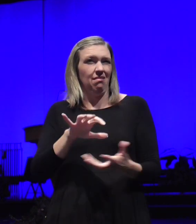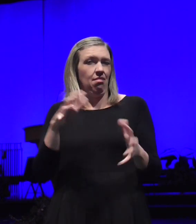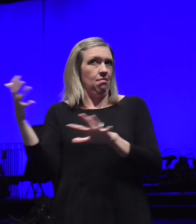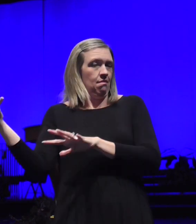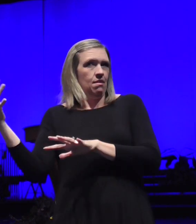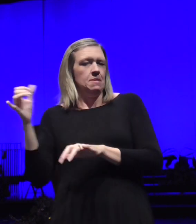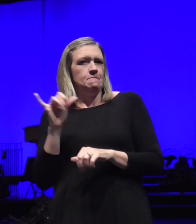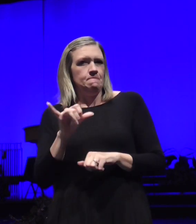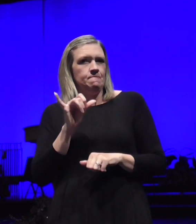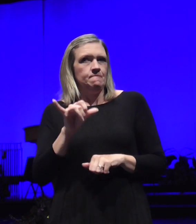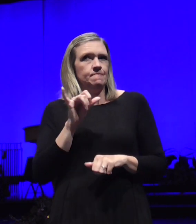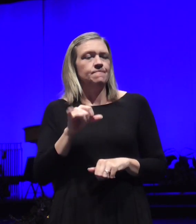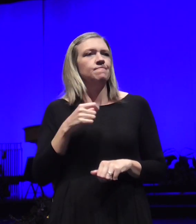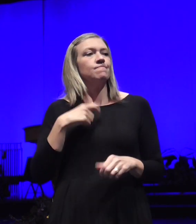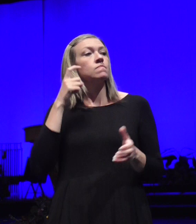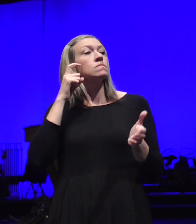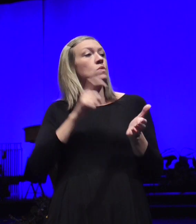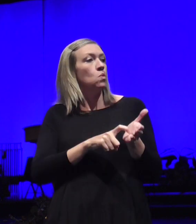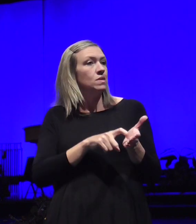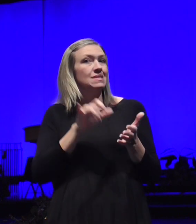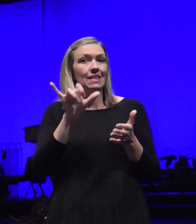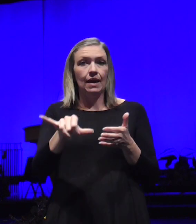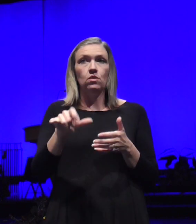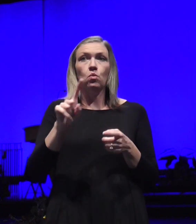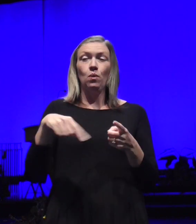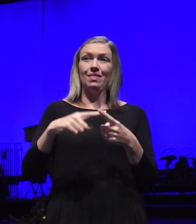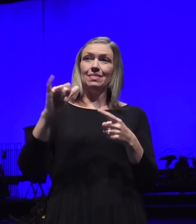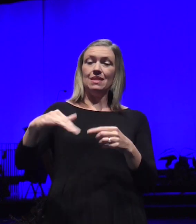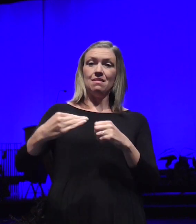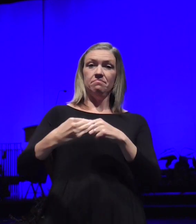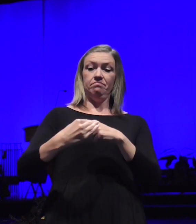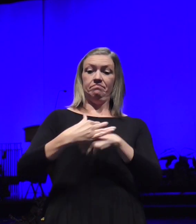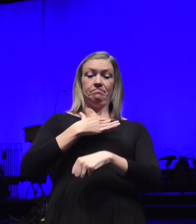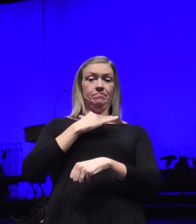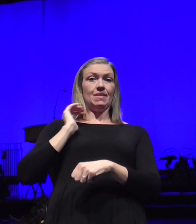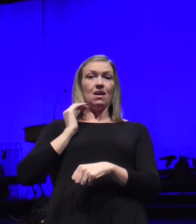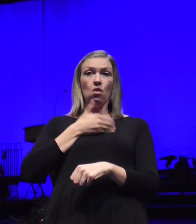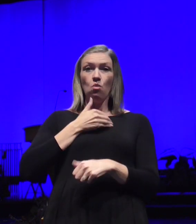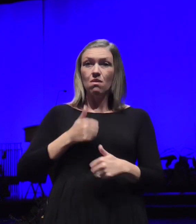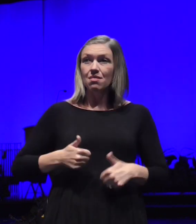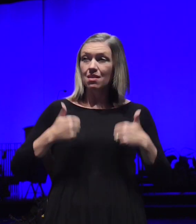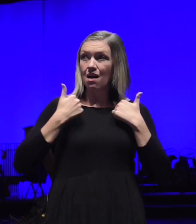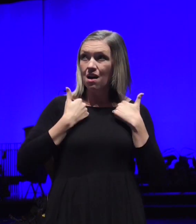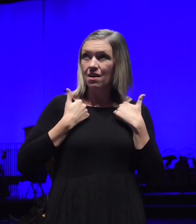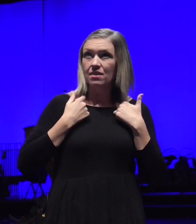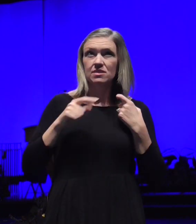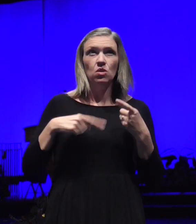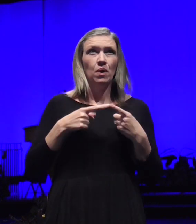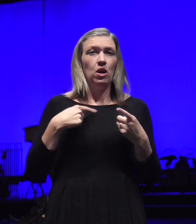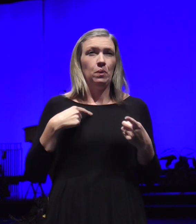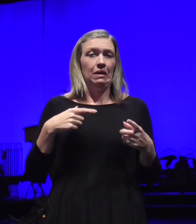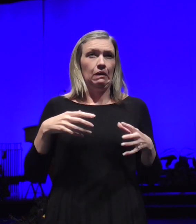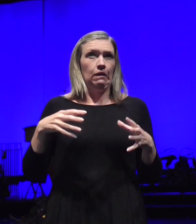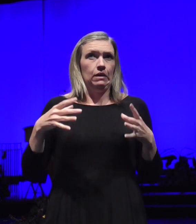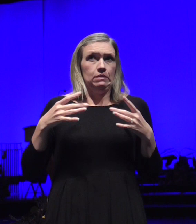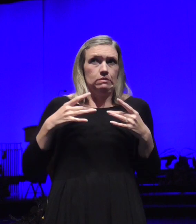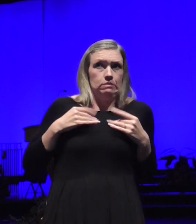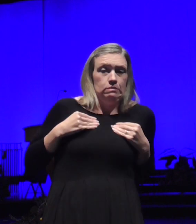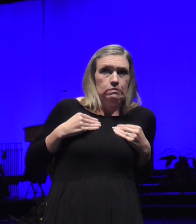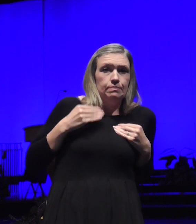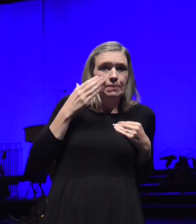And what that tells me, when that touches our lives, and if we begin to take it in because we're